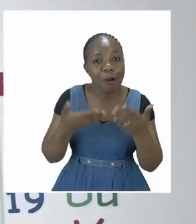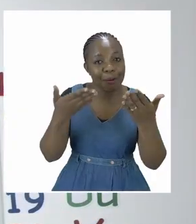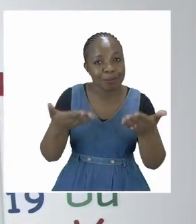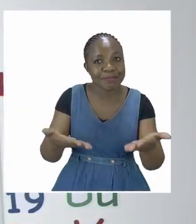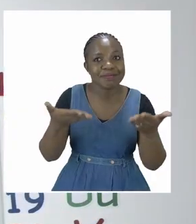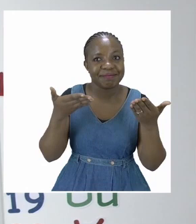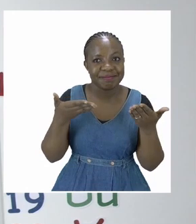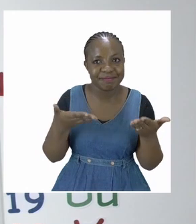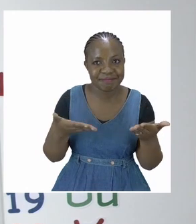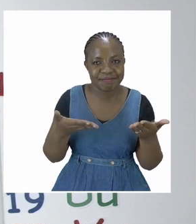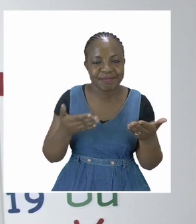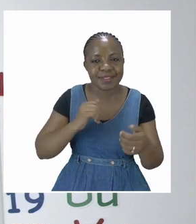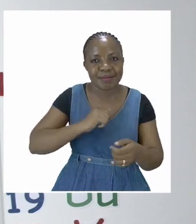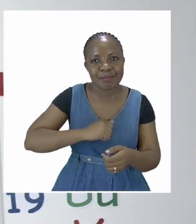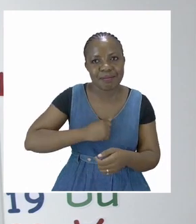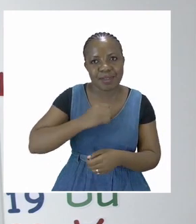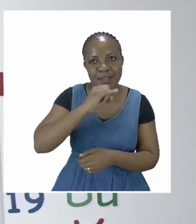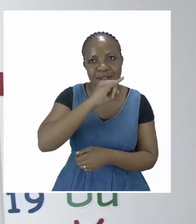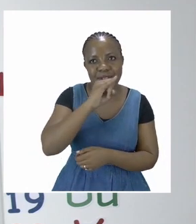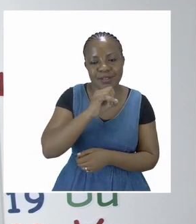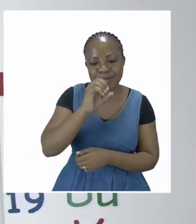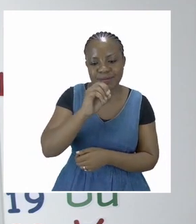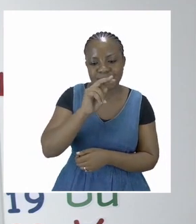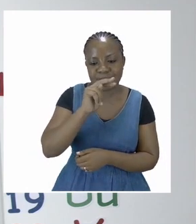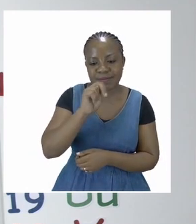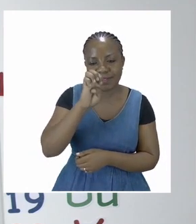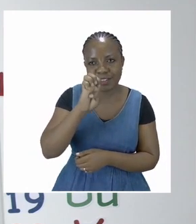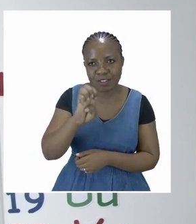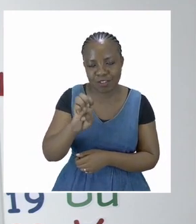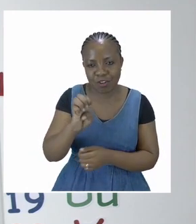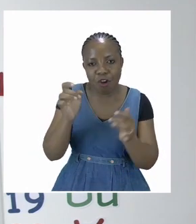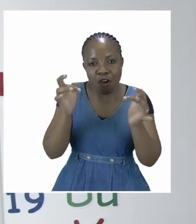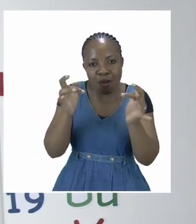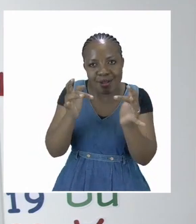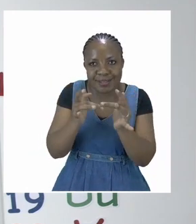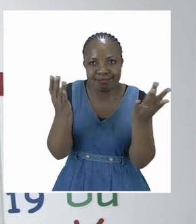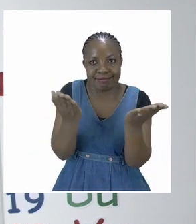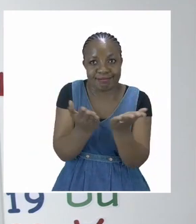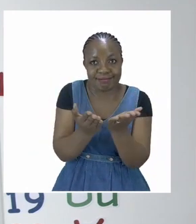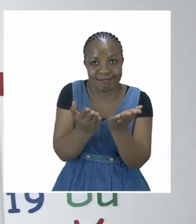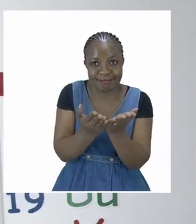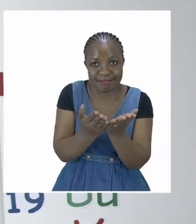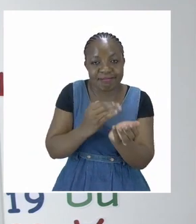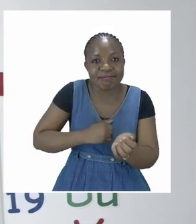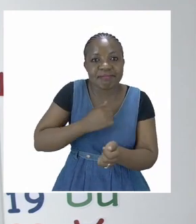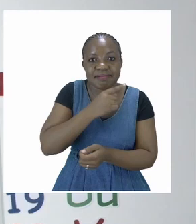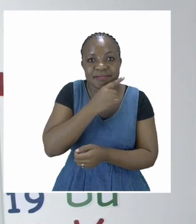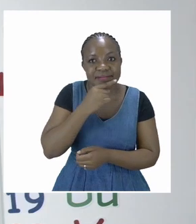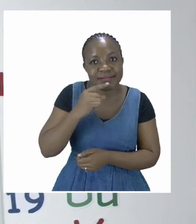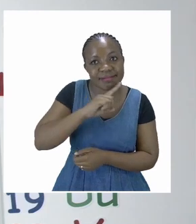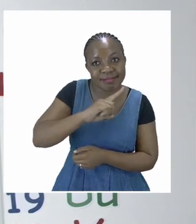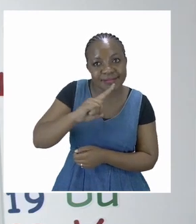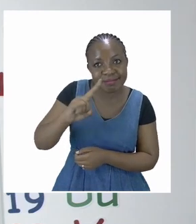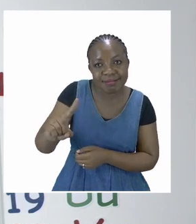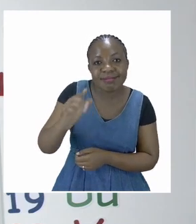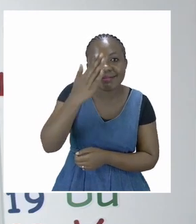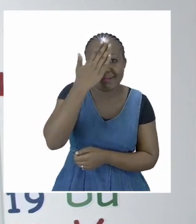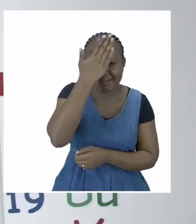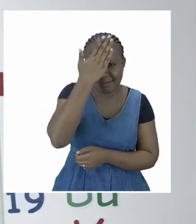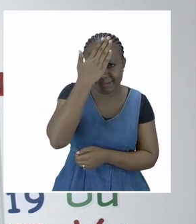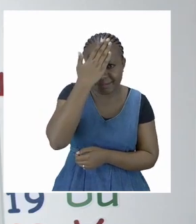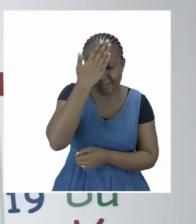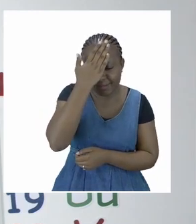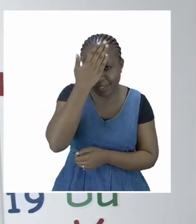Welcome to My Zone Online School. My name is Teacher Mutsa. Get your education